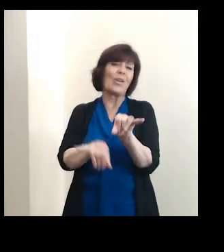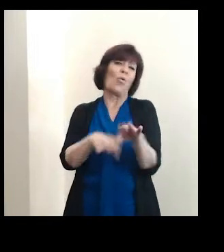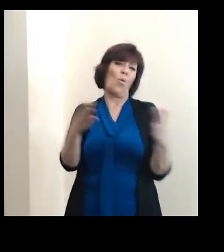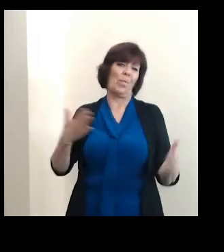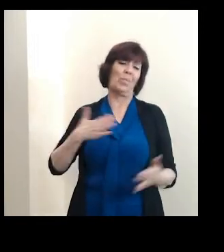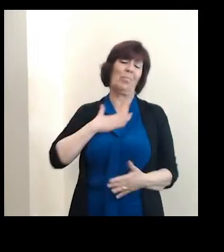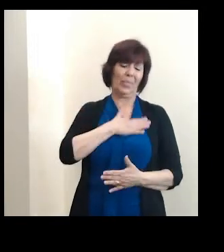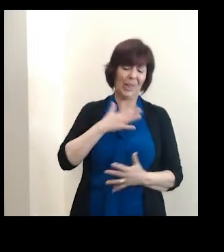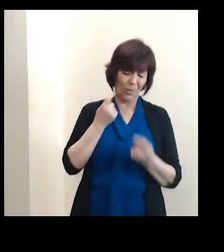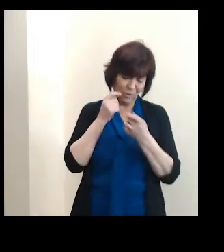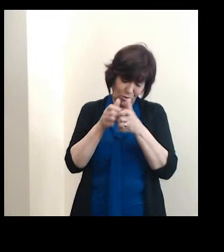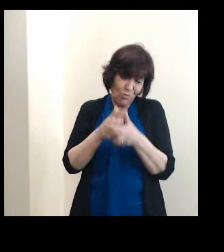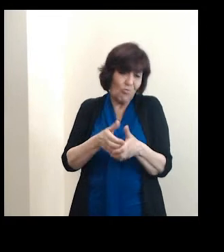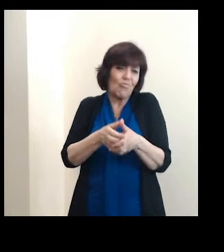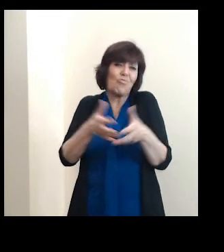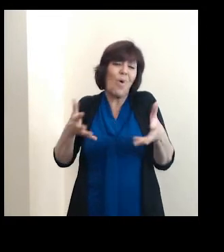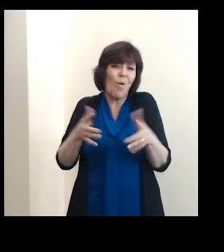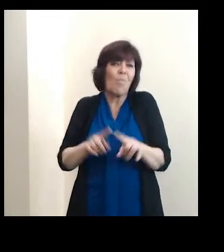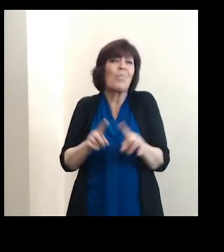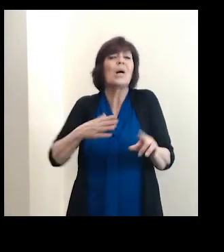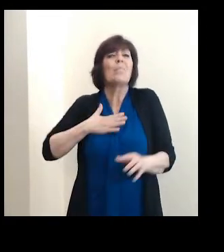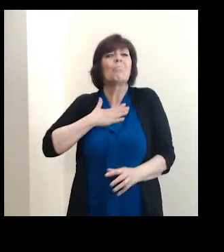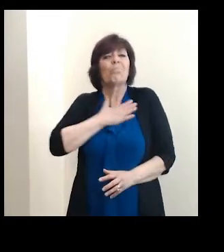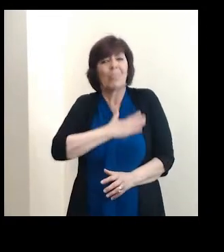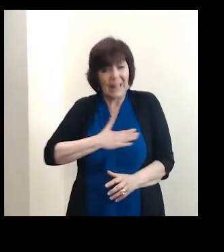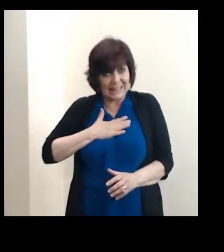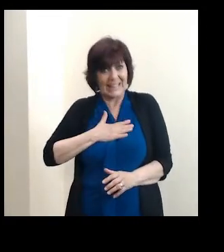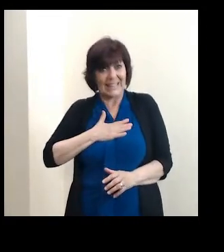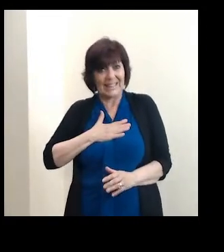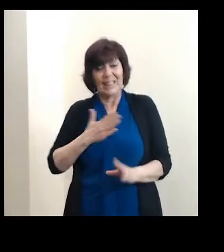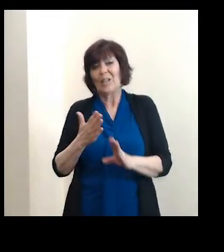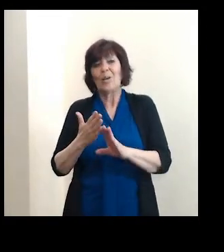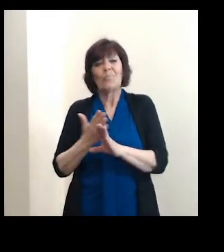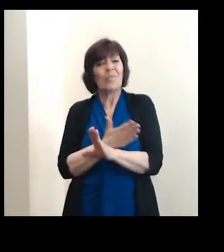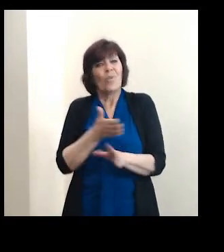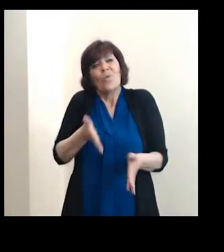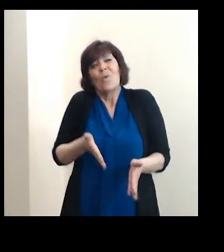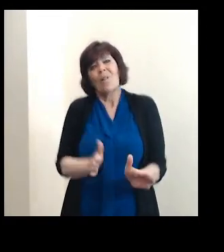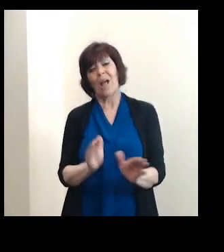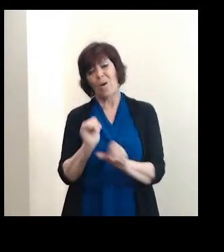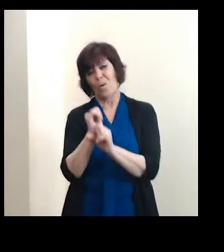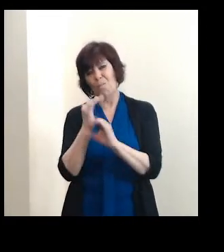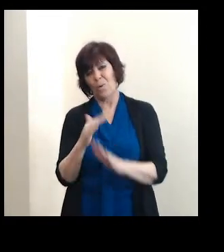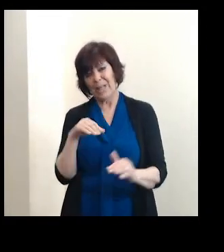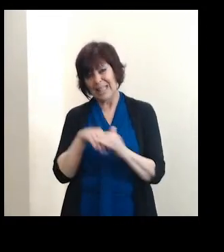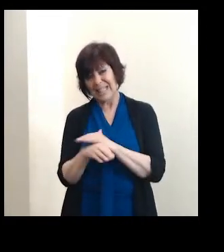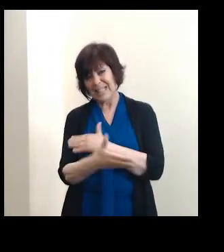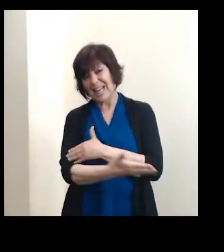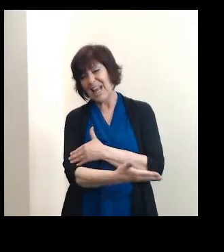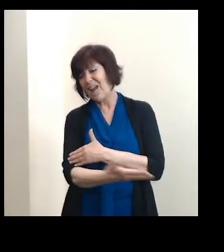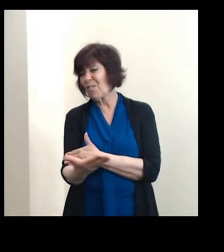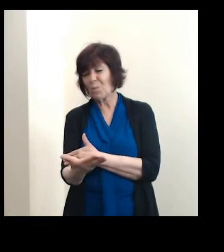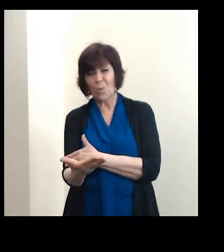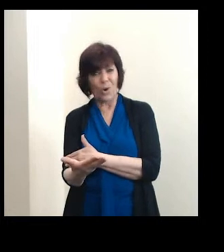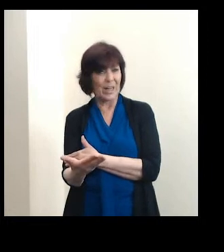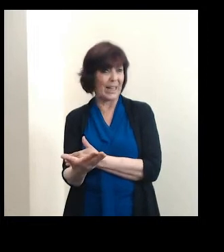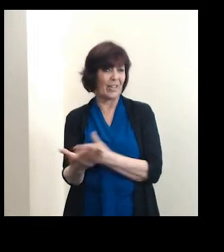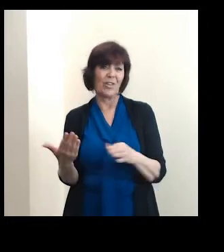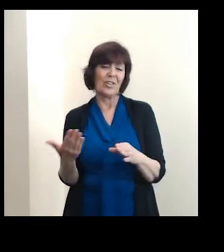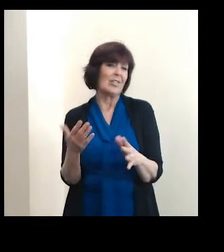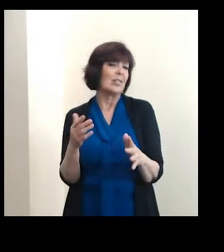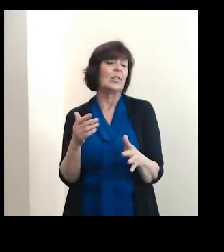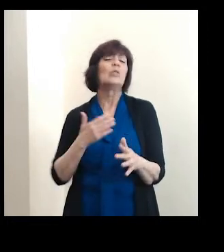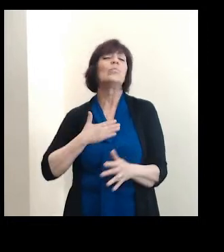to thrive in Erie County. So please, before you let any employee walk in the door every morning or before the beginning of their